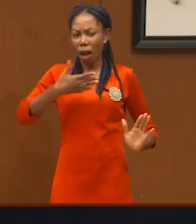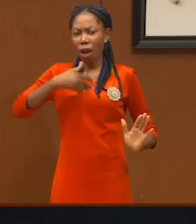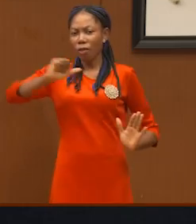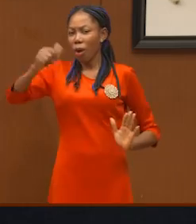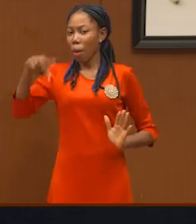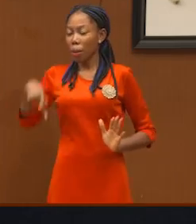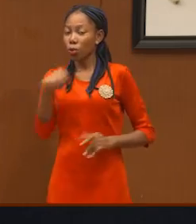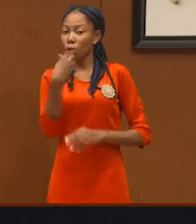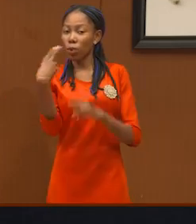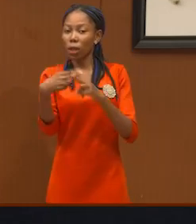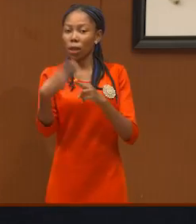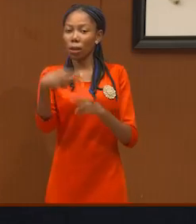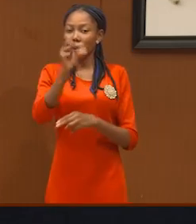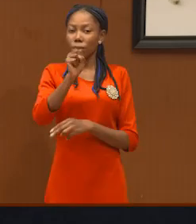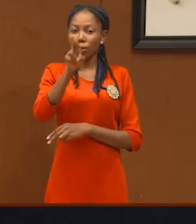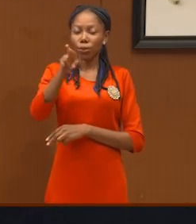this payment. He